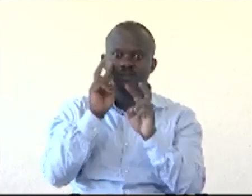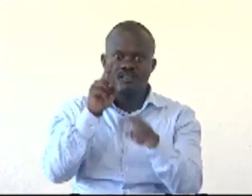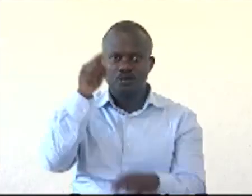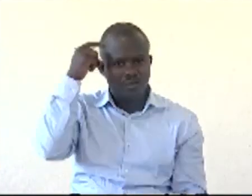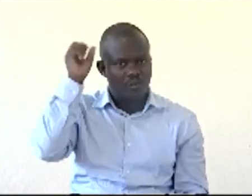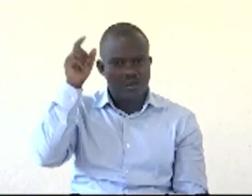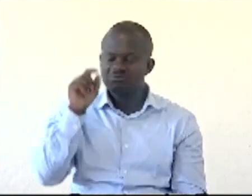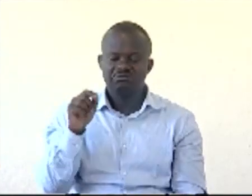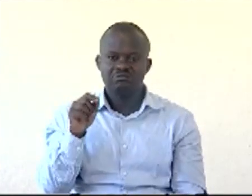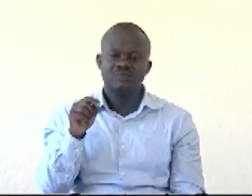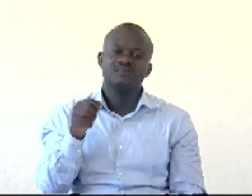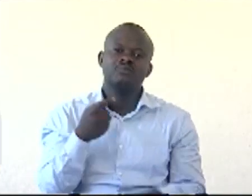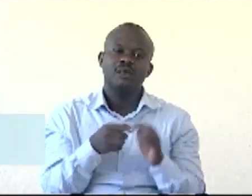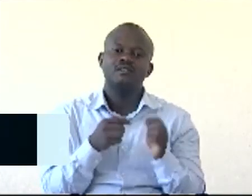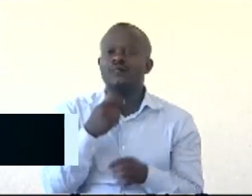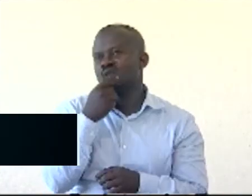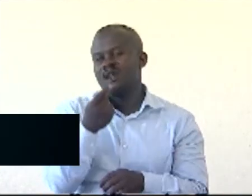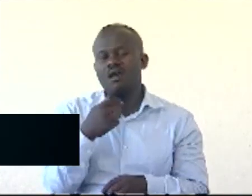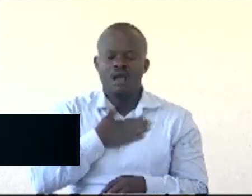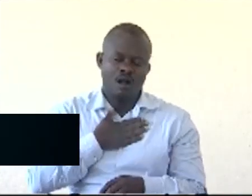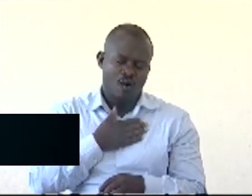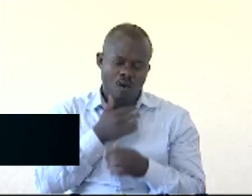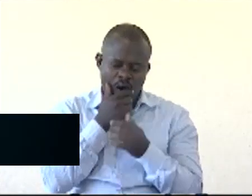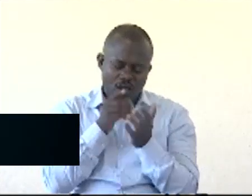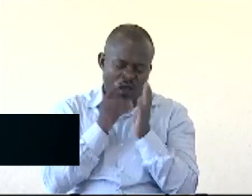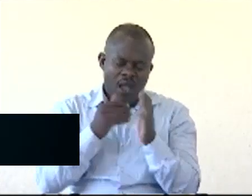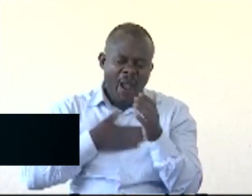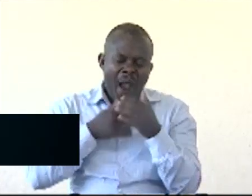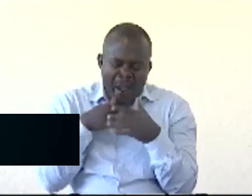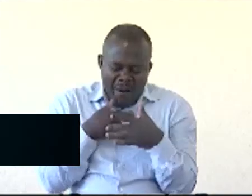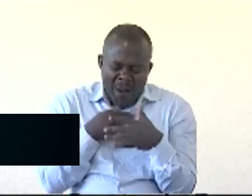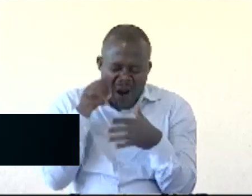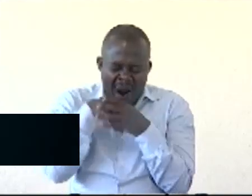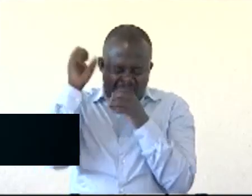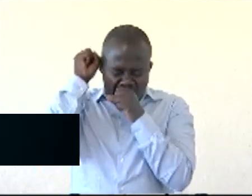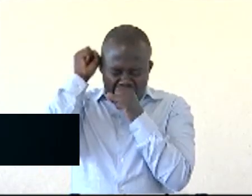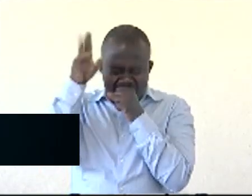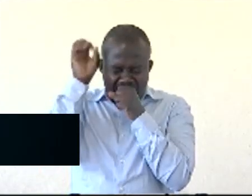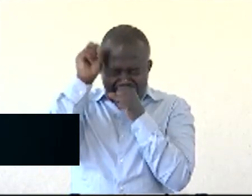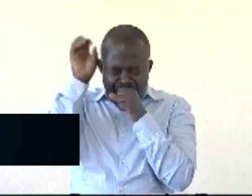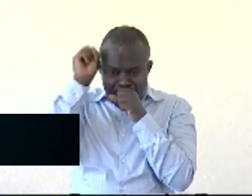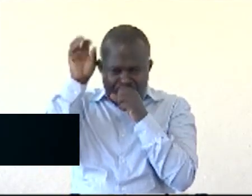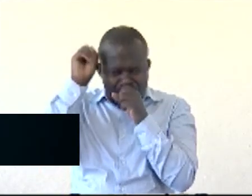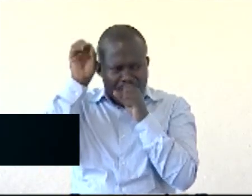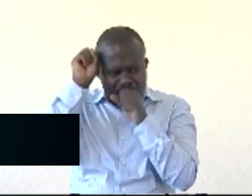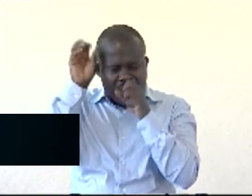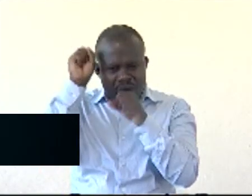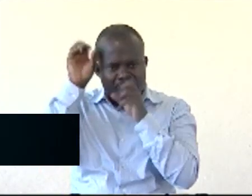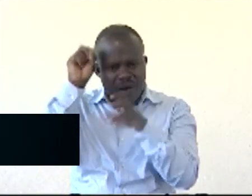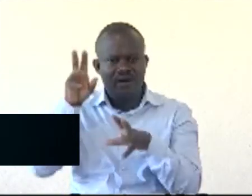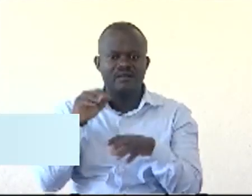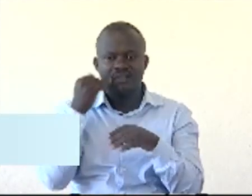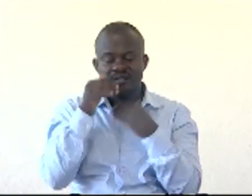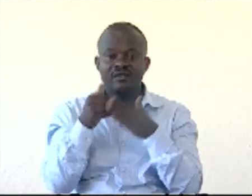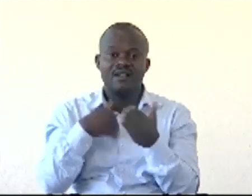that you have headache, but you say, "Doctor, I'm feeling headache." Or if you have any